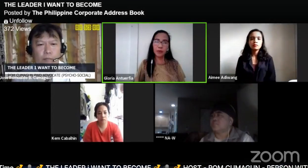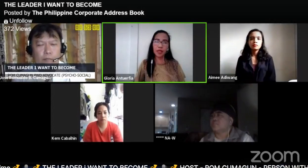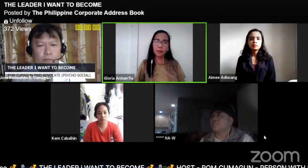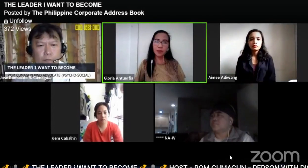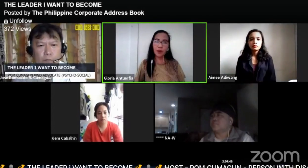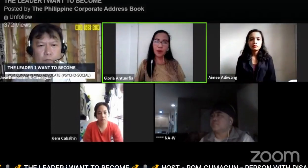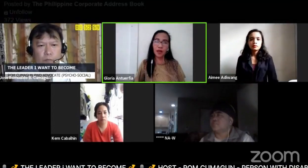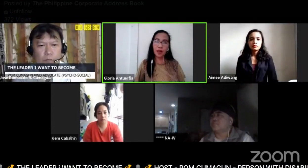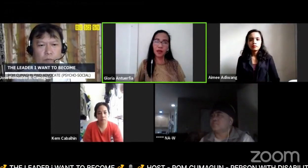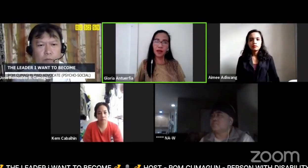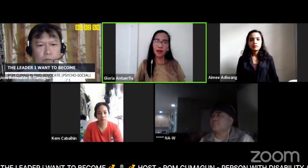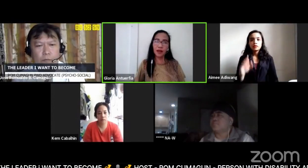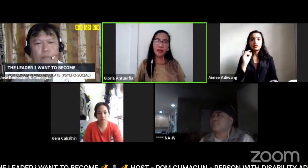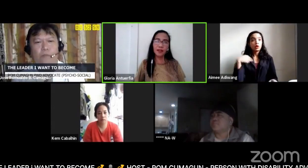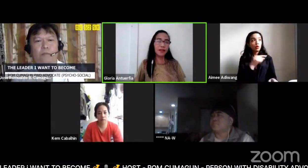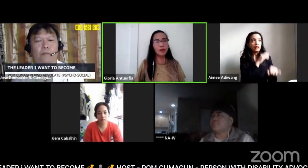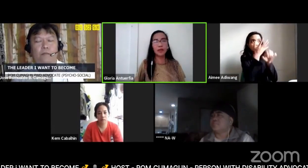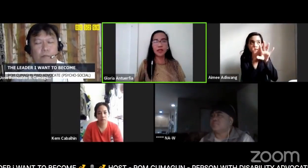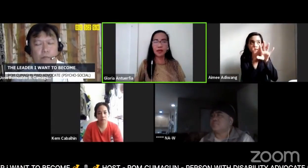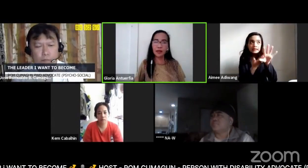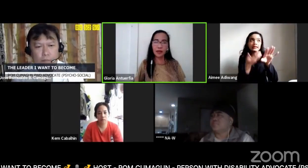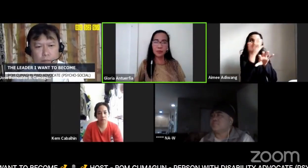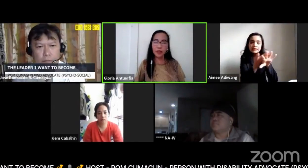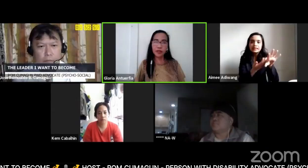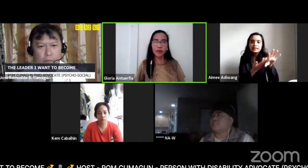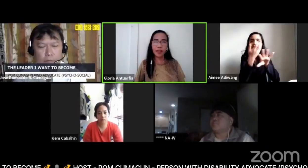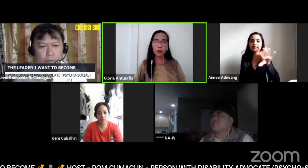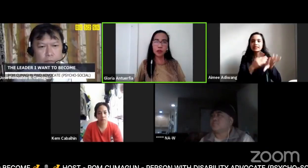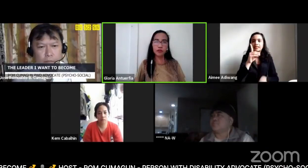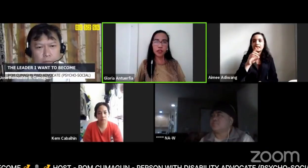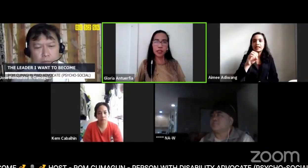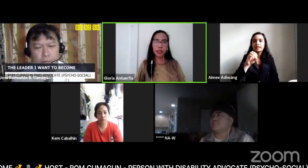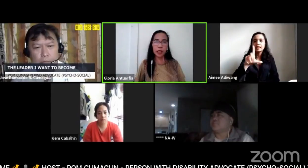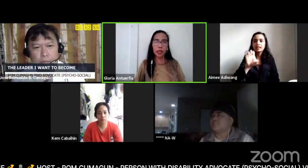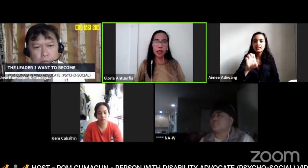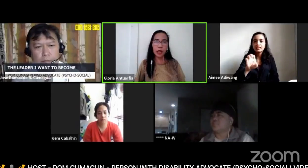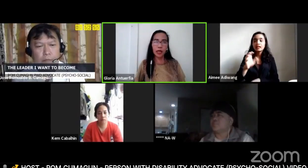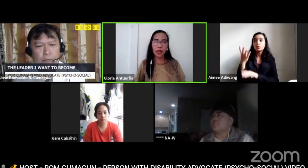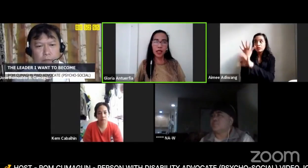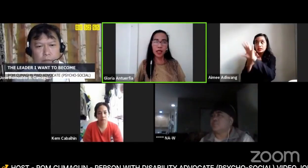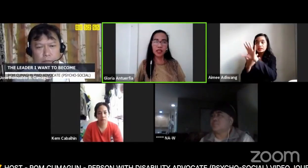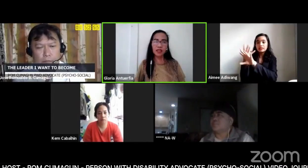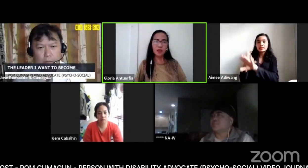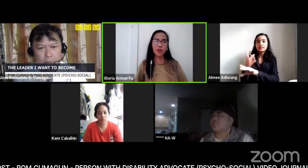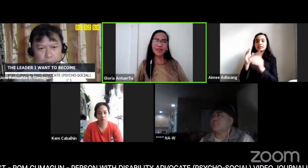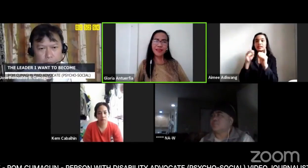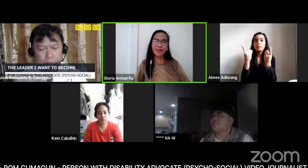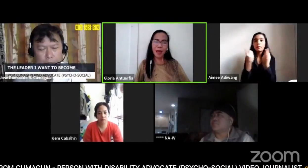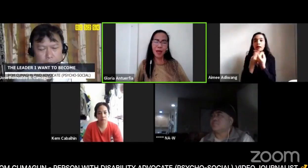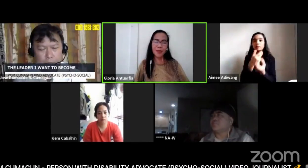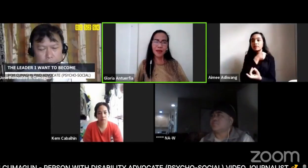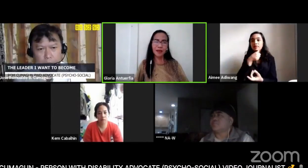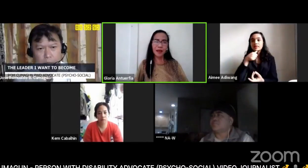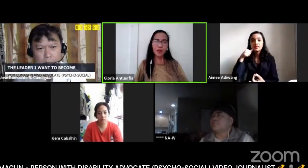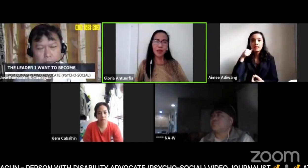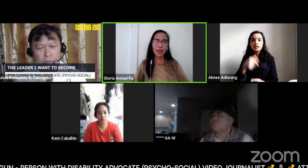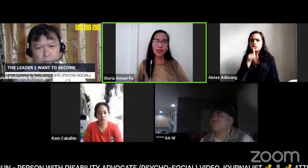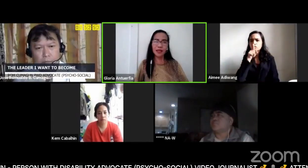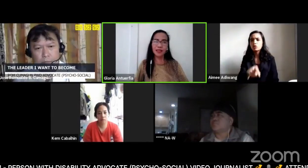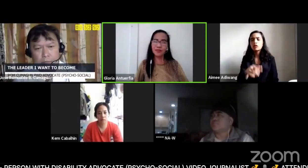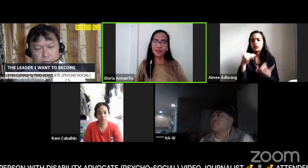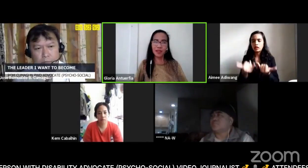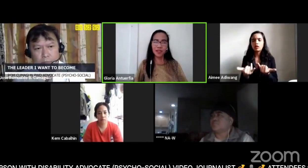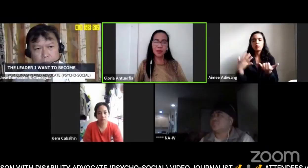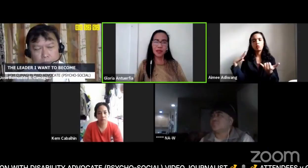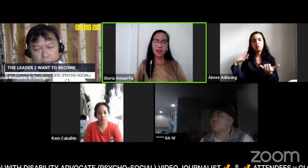So nililigawan namin ng DOLE, nililigawan namin ang Bureau of Agriculture for that, and it will take time.